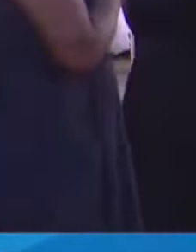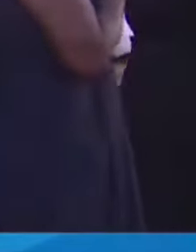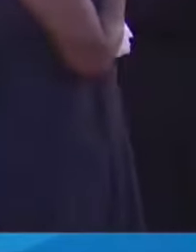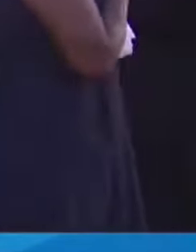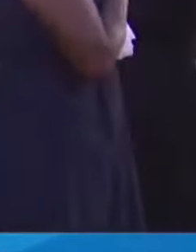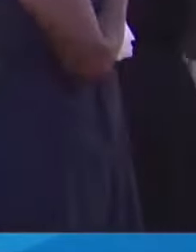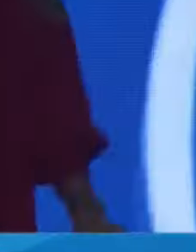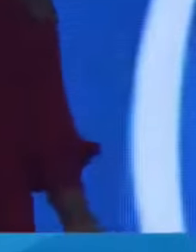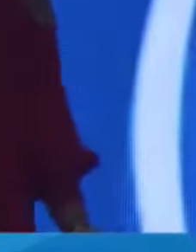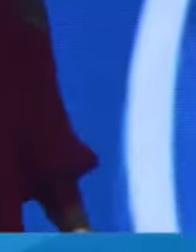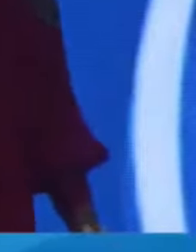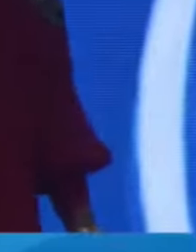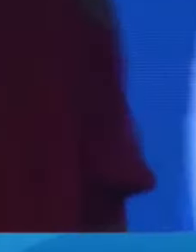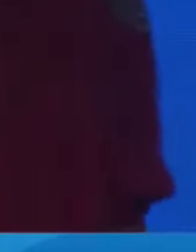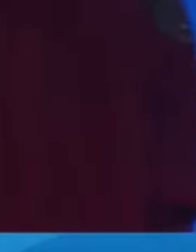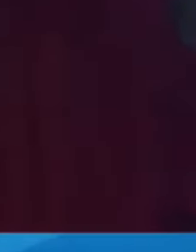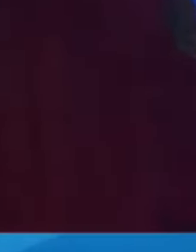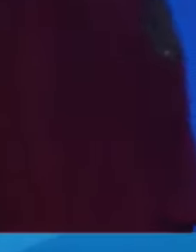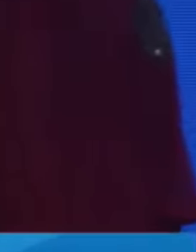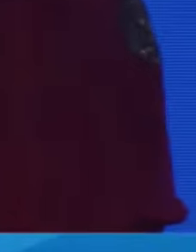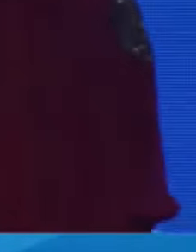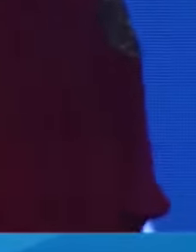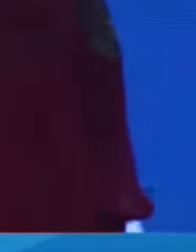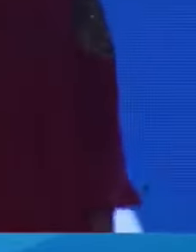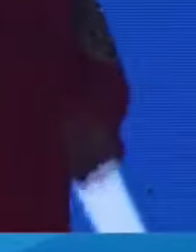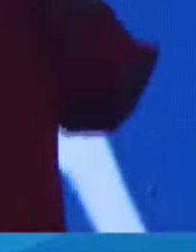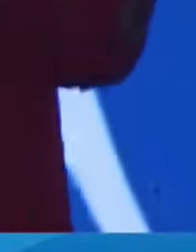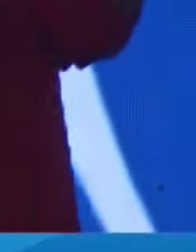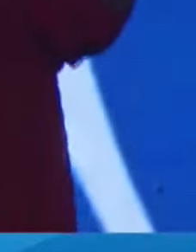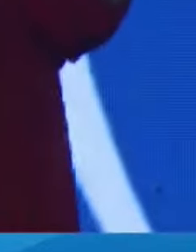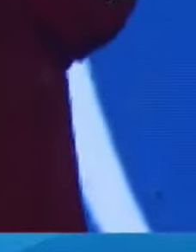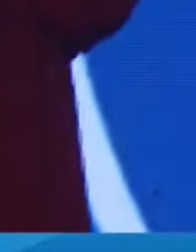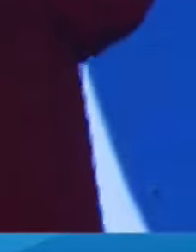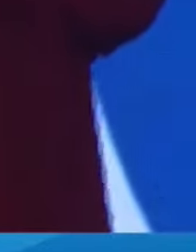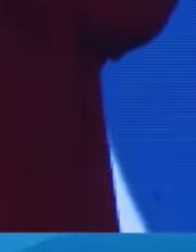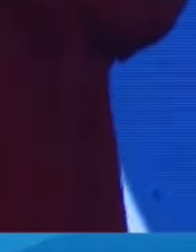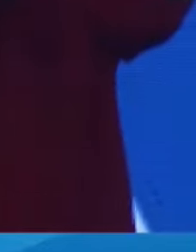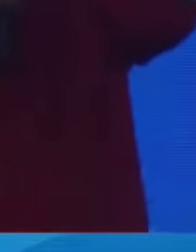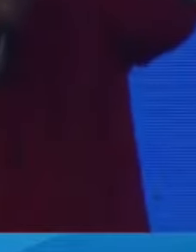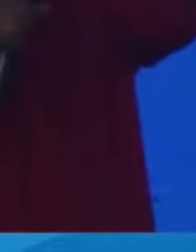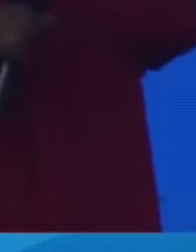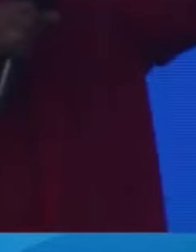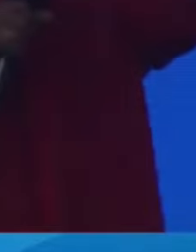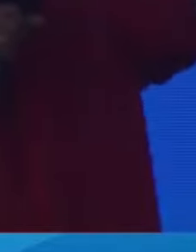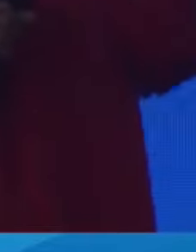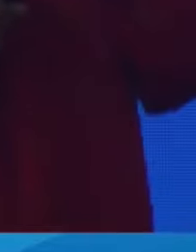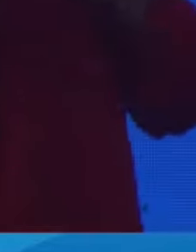glor Mighty to be PR